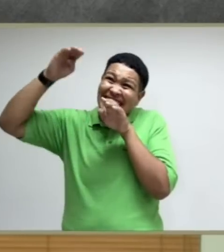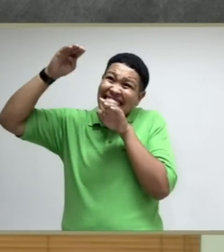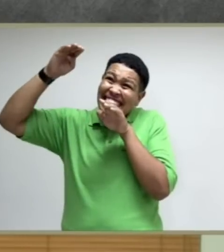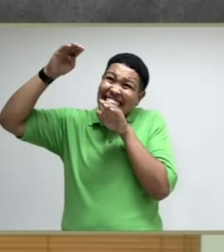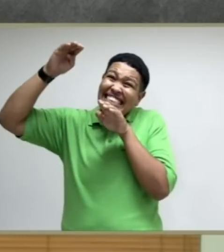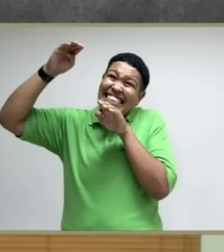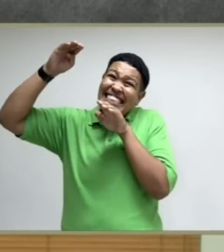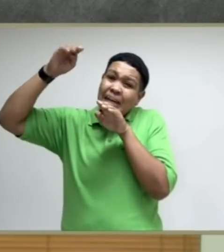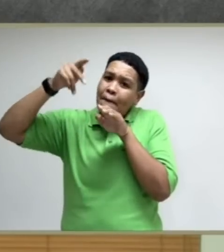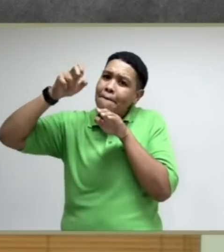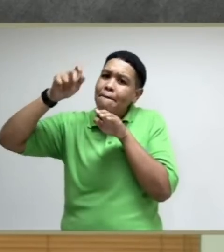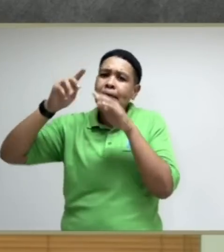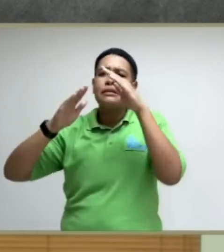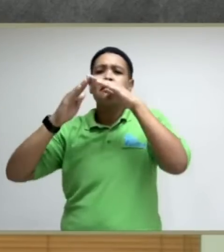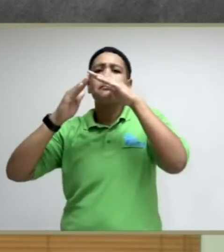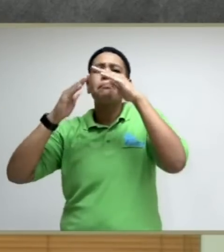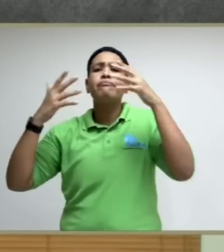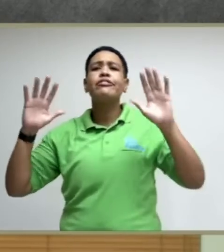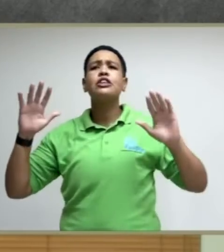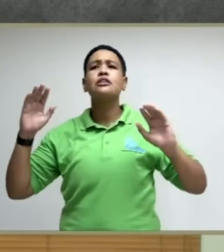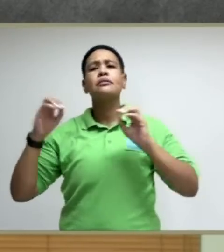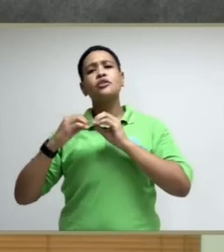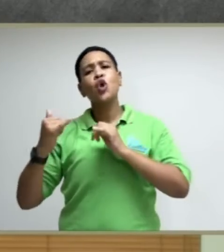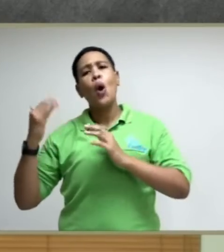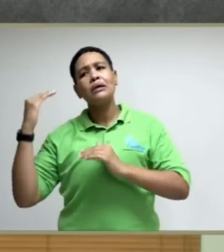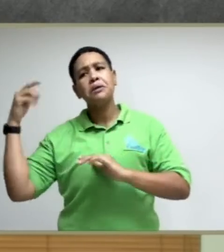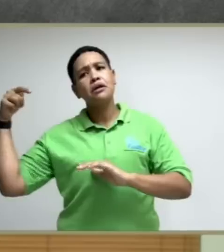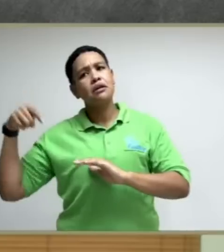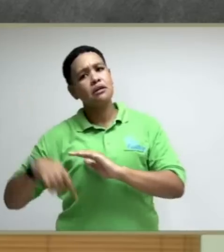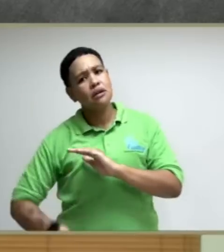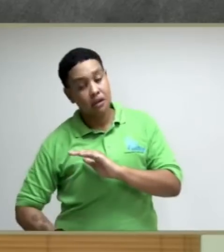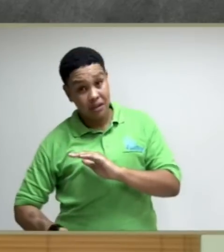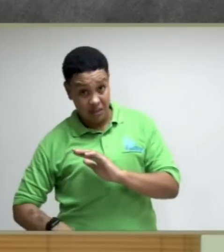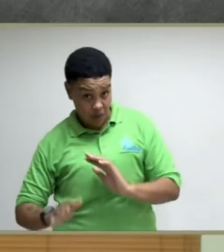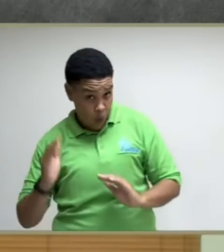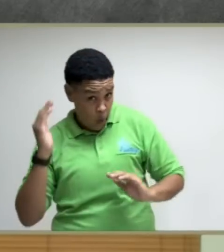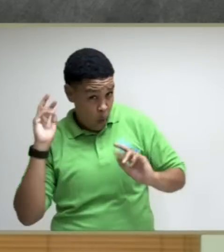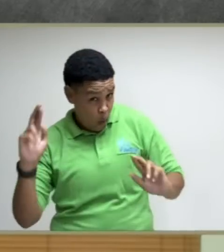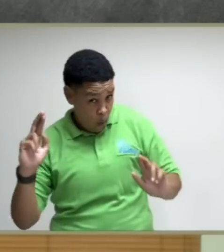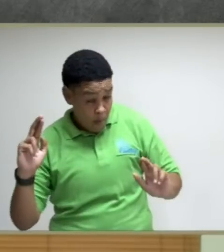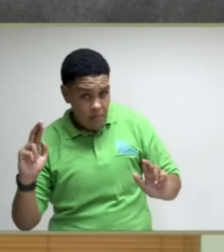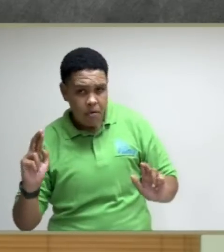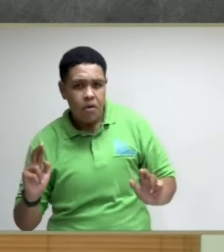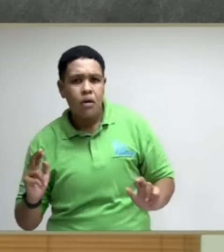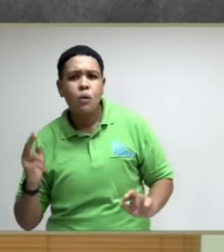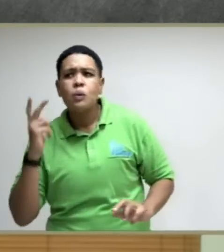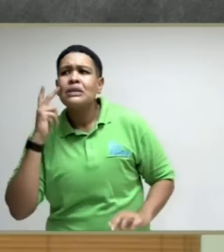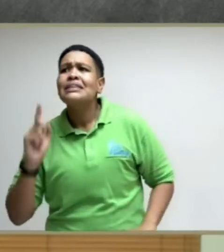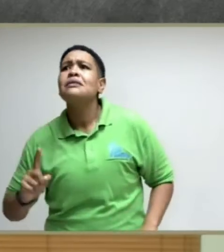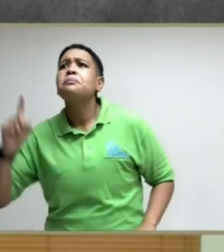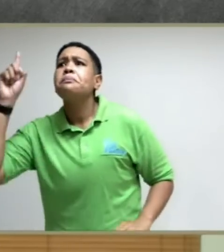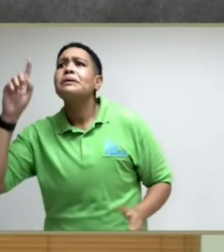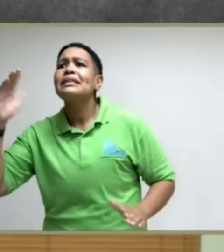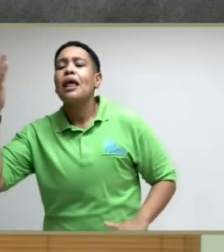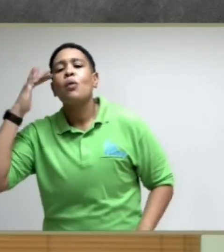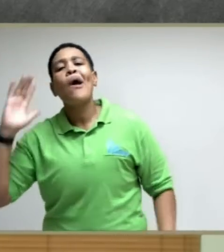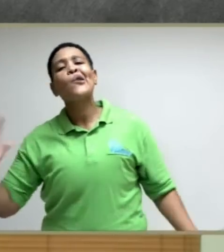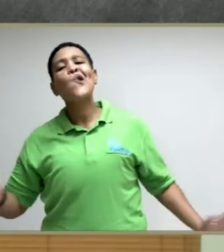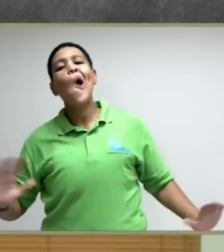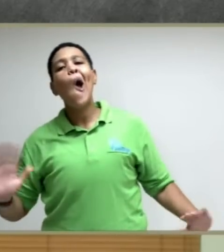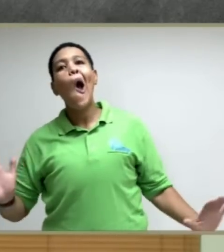have a higher number of deaths just because of the number of cases that we are seeing. Next slide. Now,